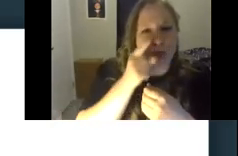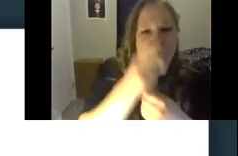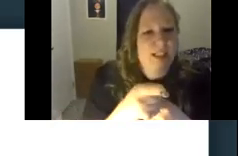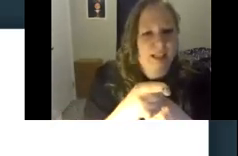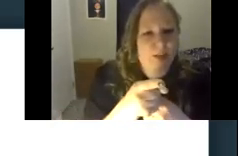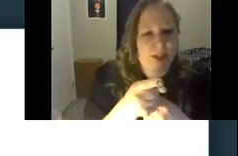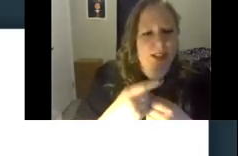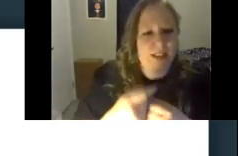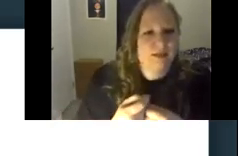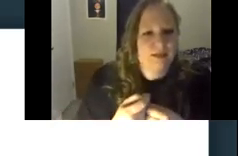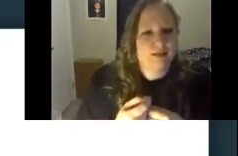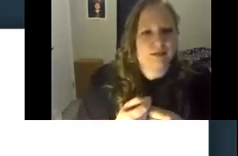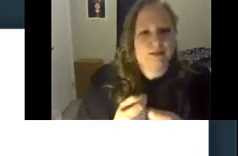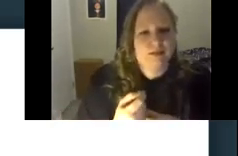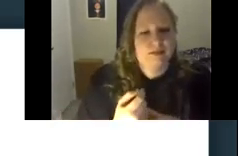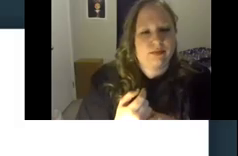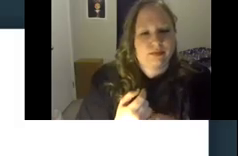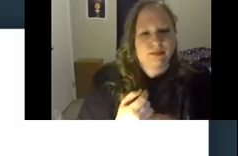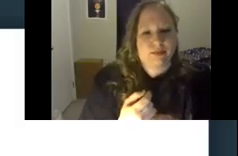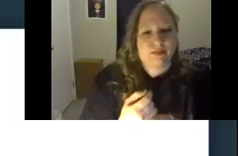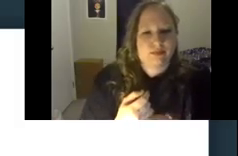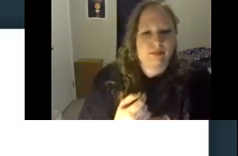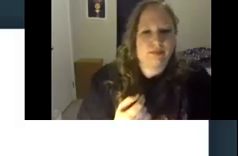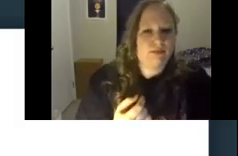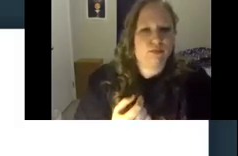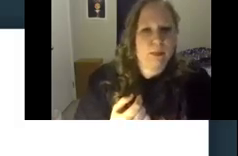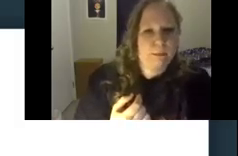like you're pointing at the person.